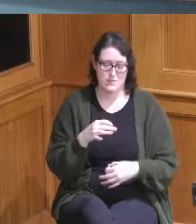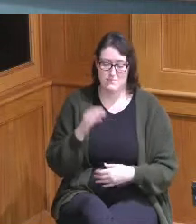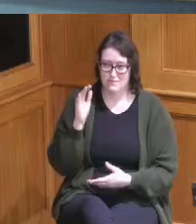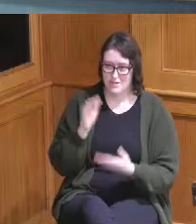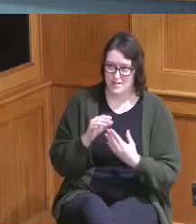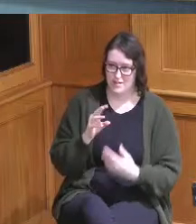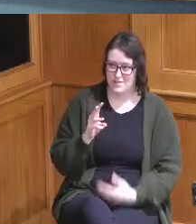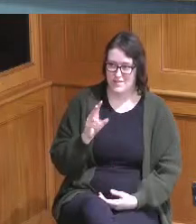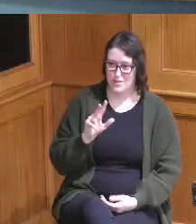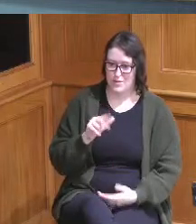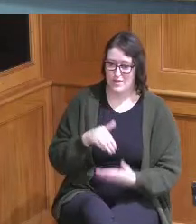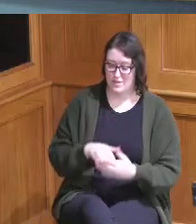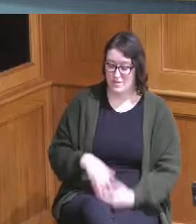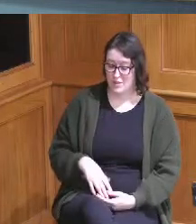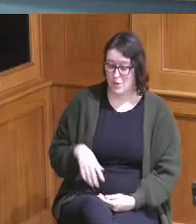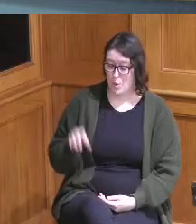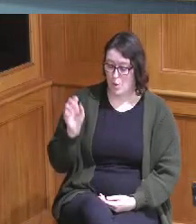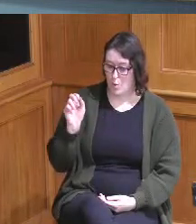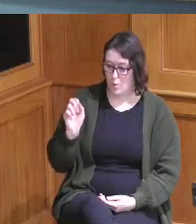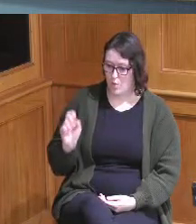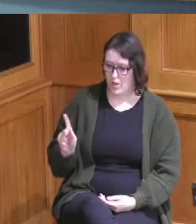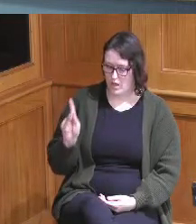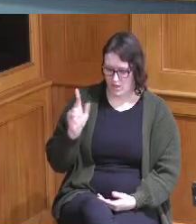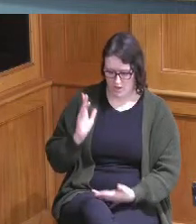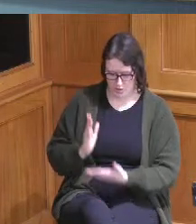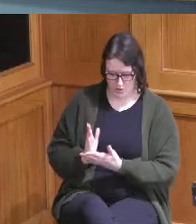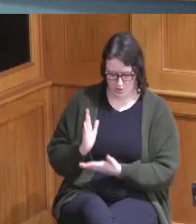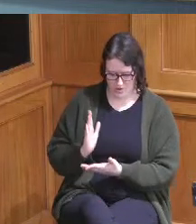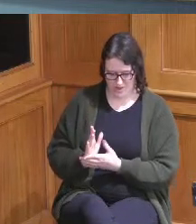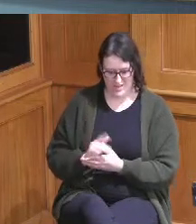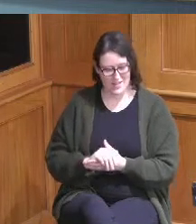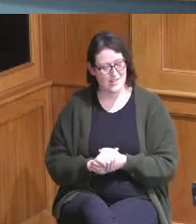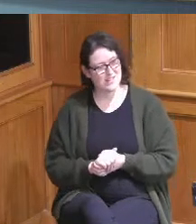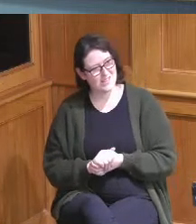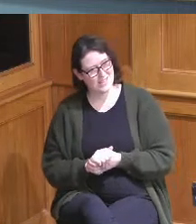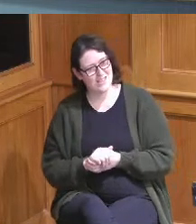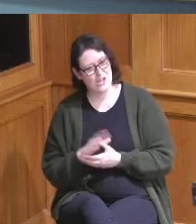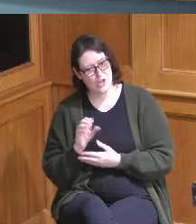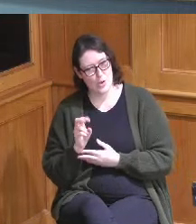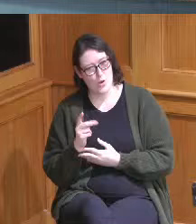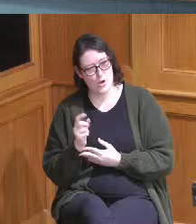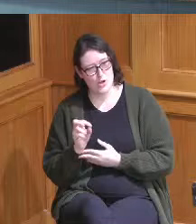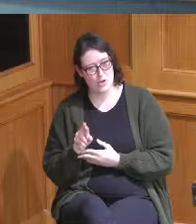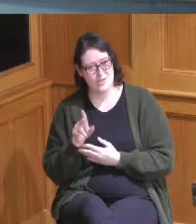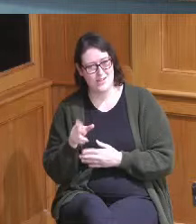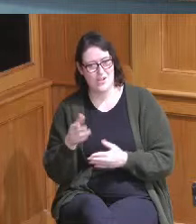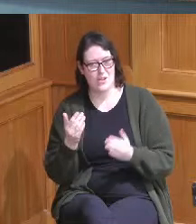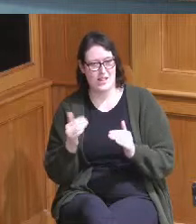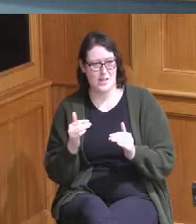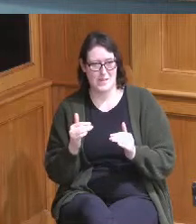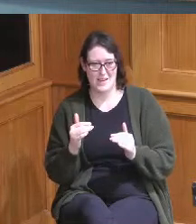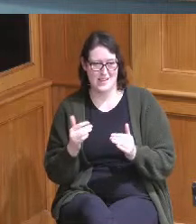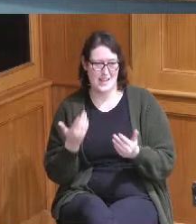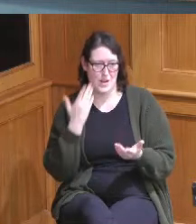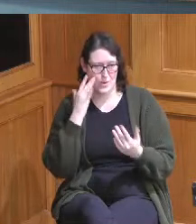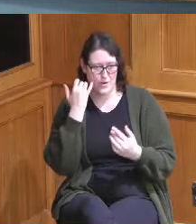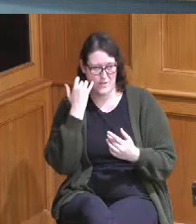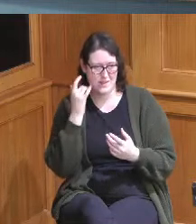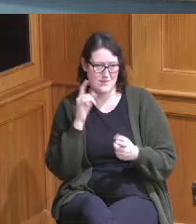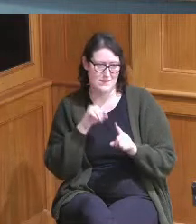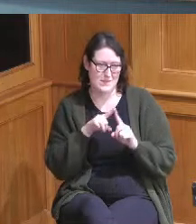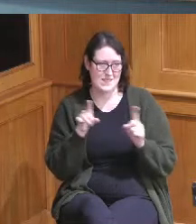Okay. All righty. And I know It is that- out of the coroner's restricted fund. I'm not sure if that makes a difference or not.